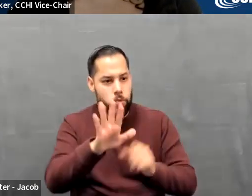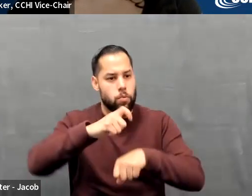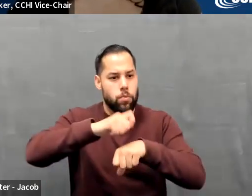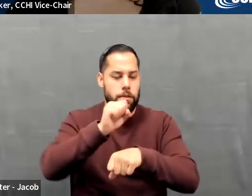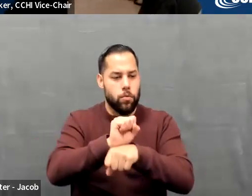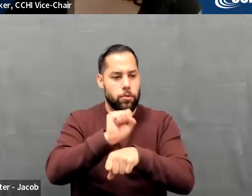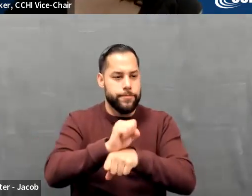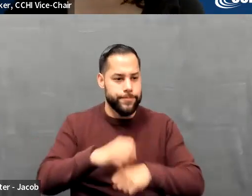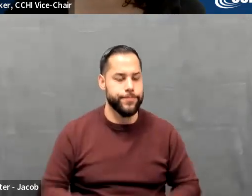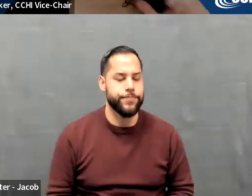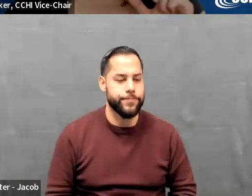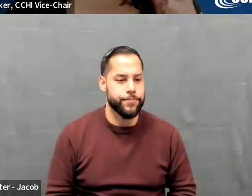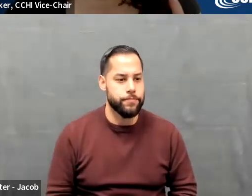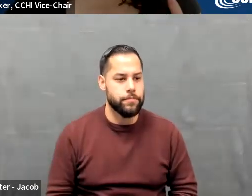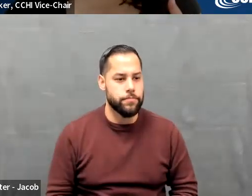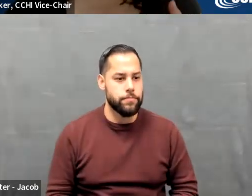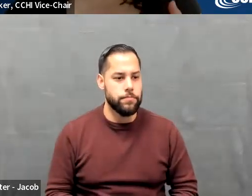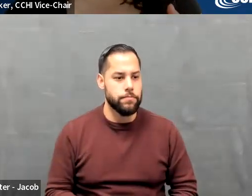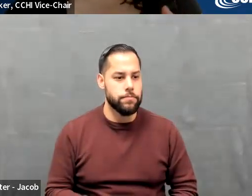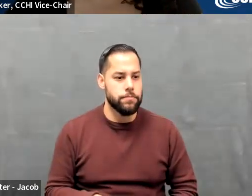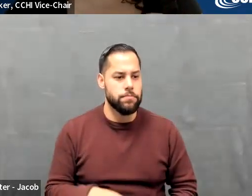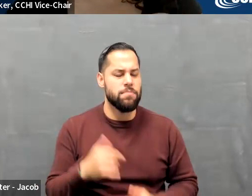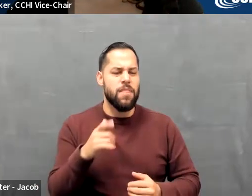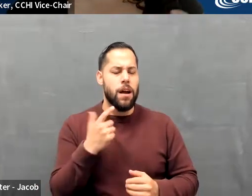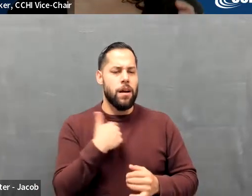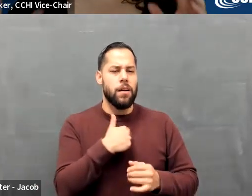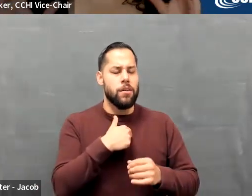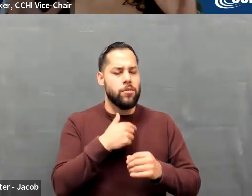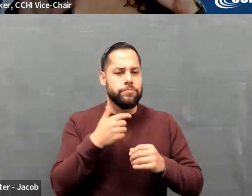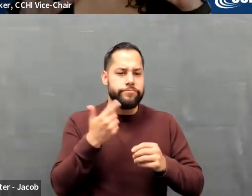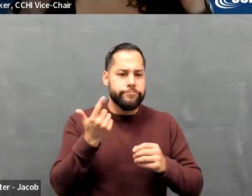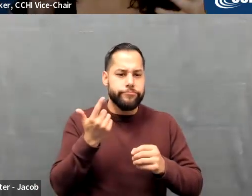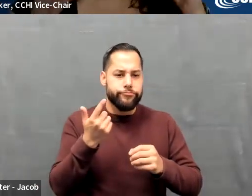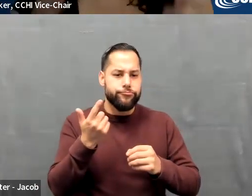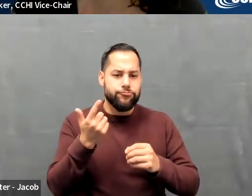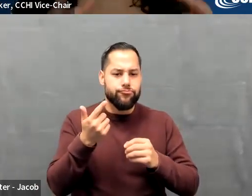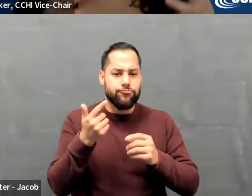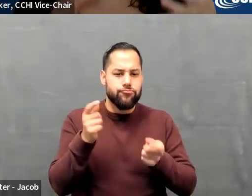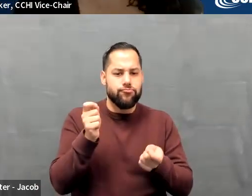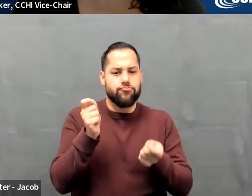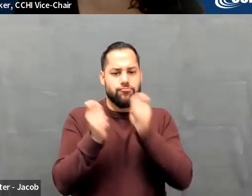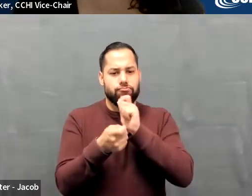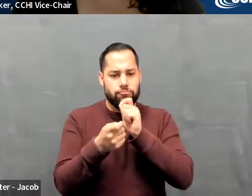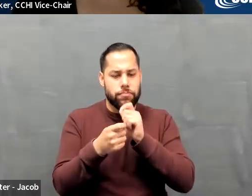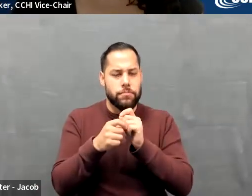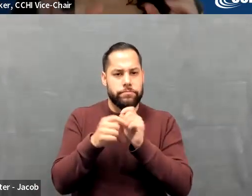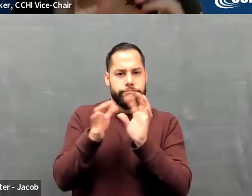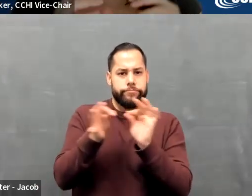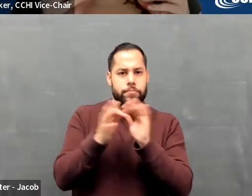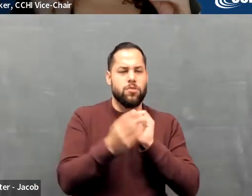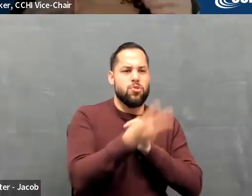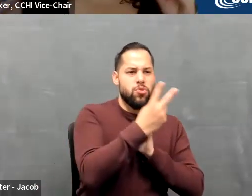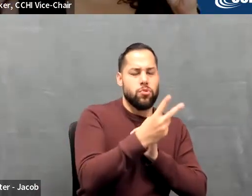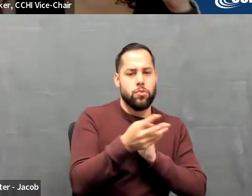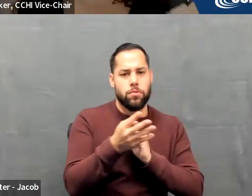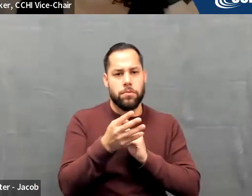Yeah. So let's switch gears a little bit. We've been talking sort of two and four interpreters.